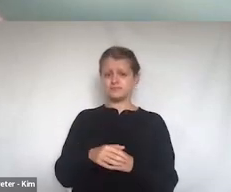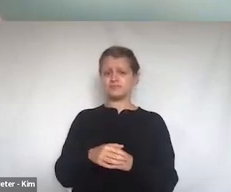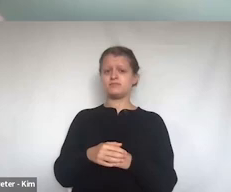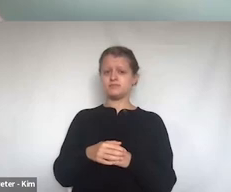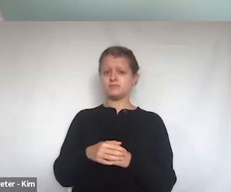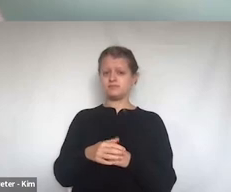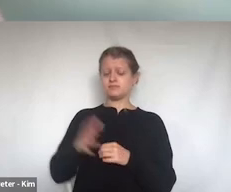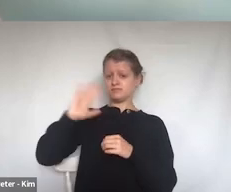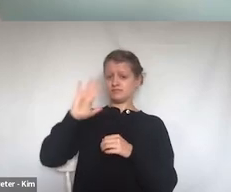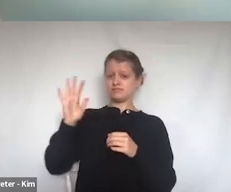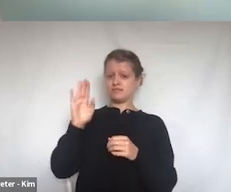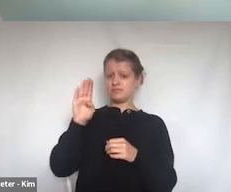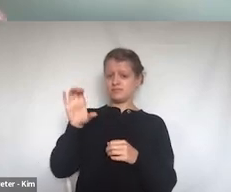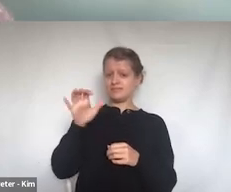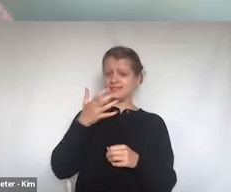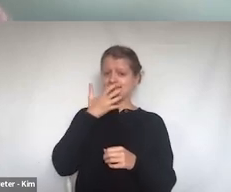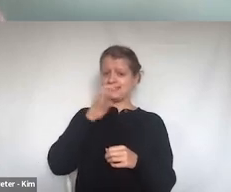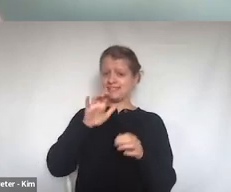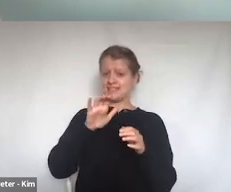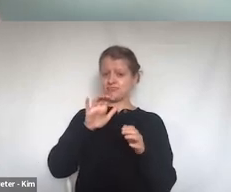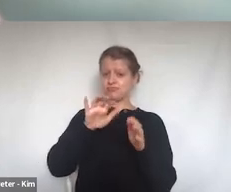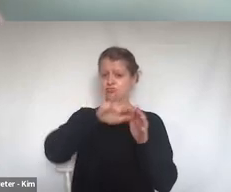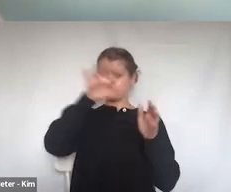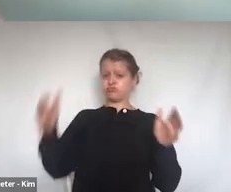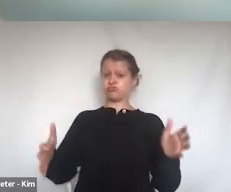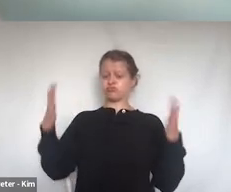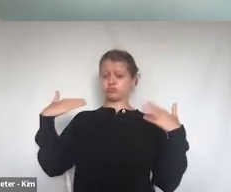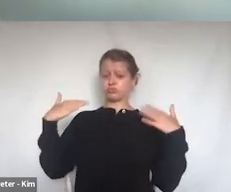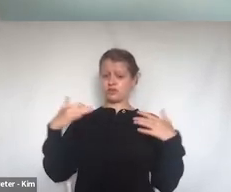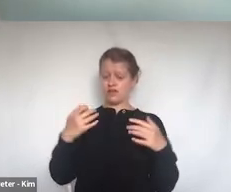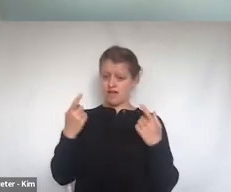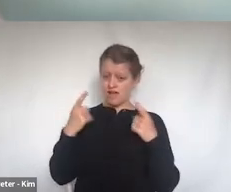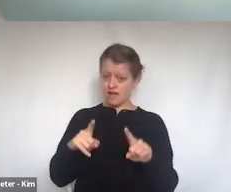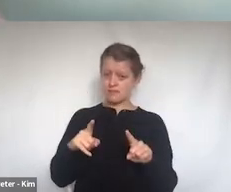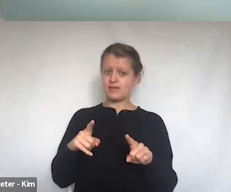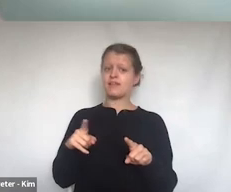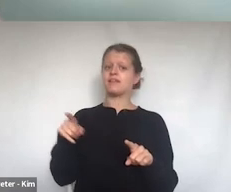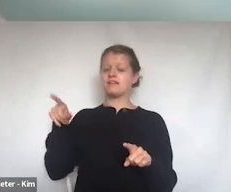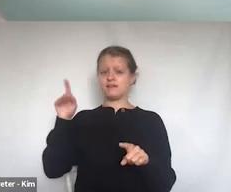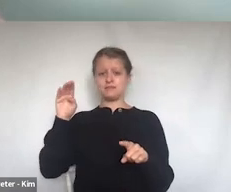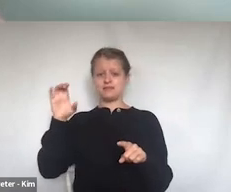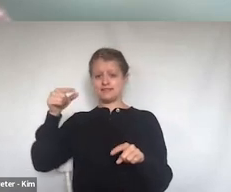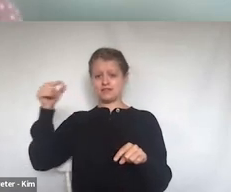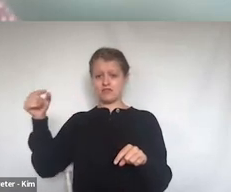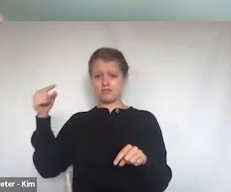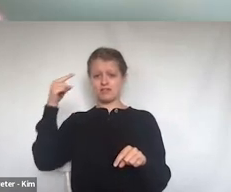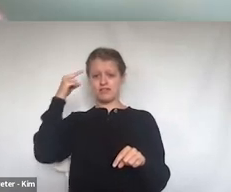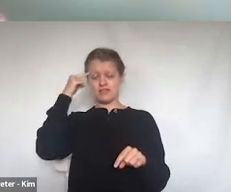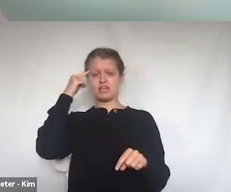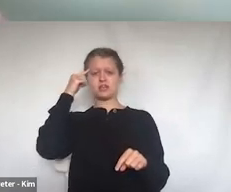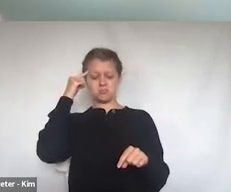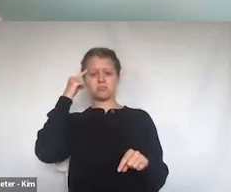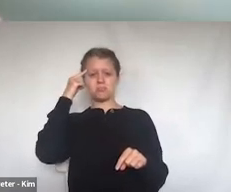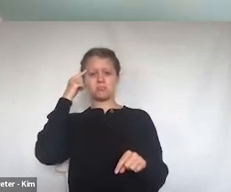had recommended that there be an examination of this possibility by government with you know, the